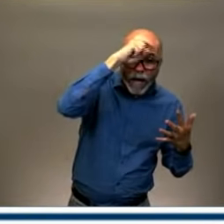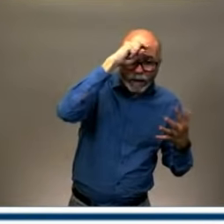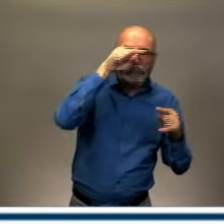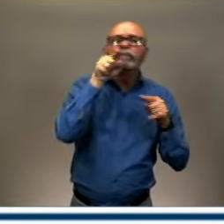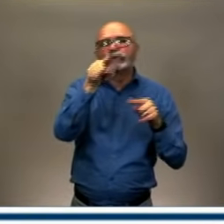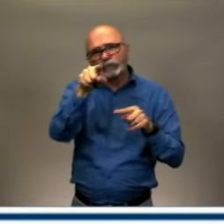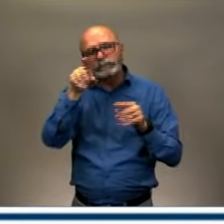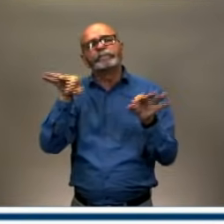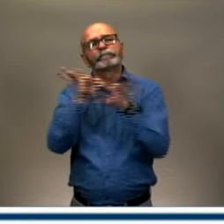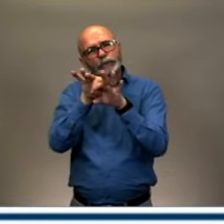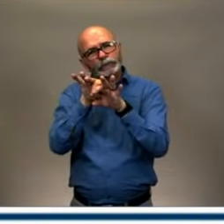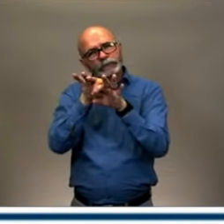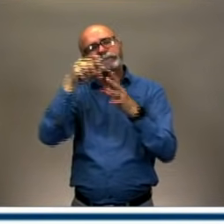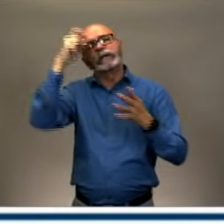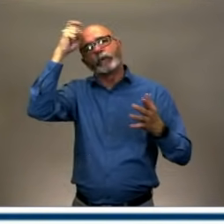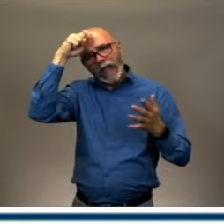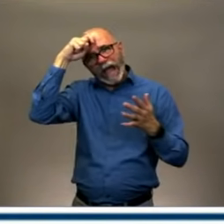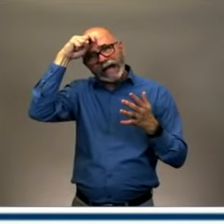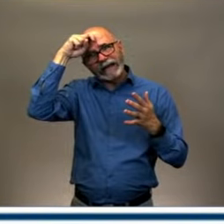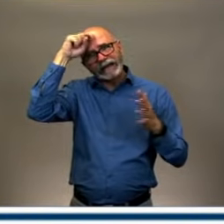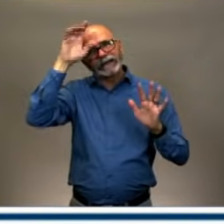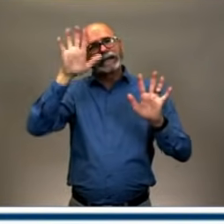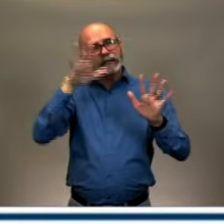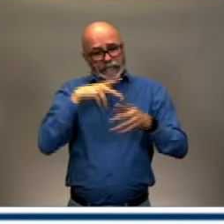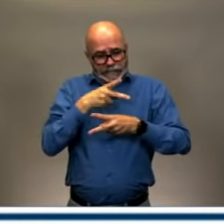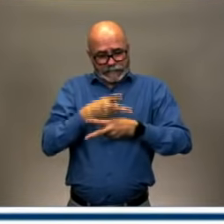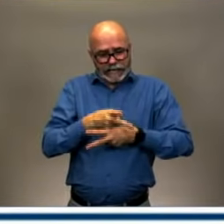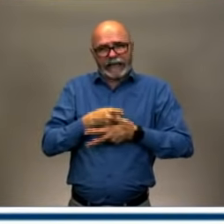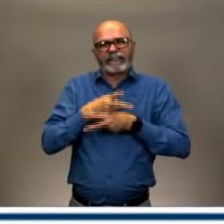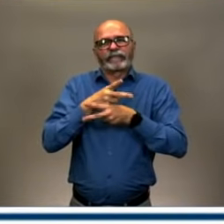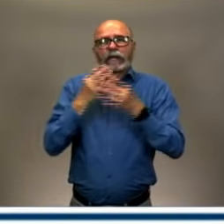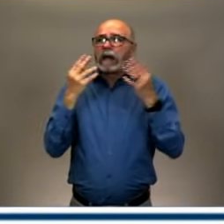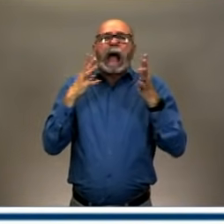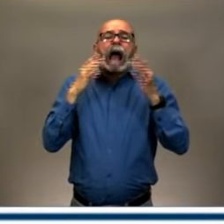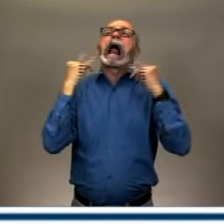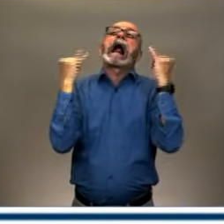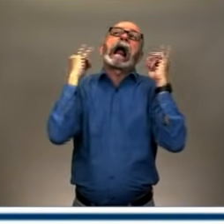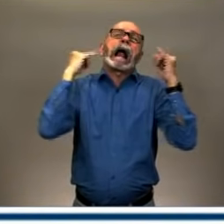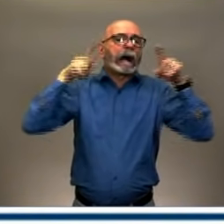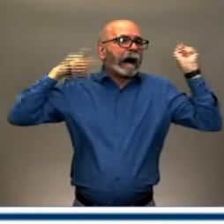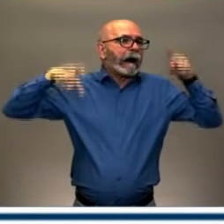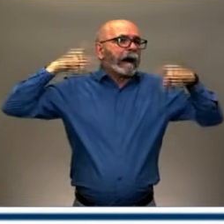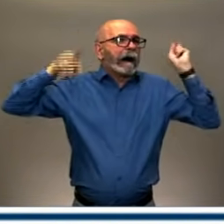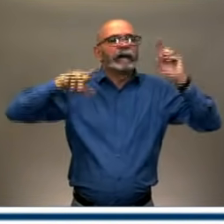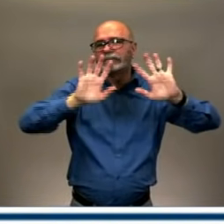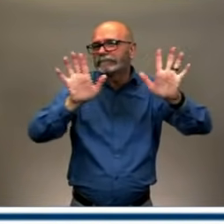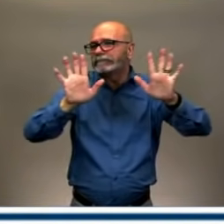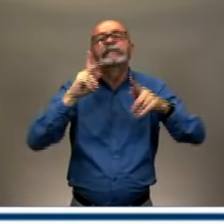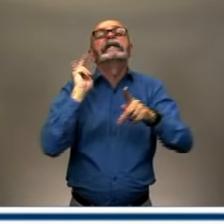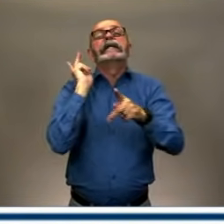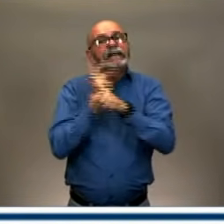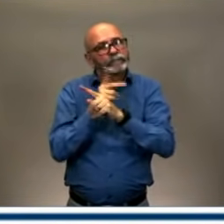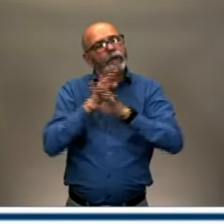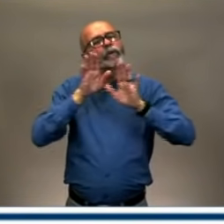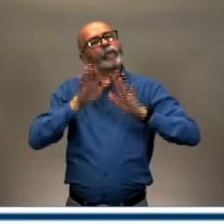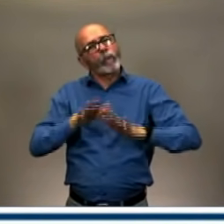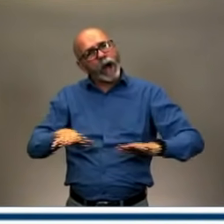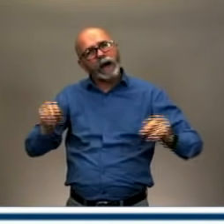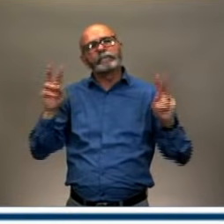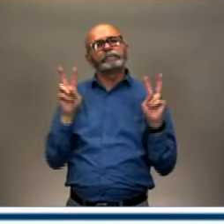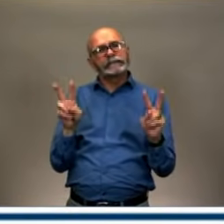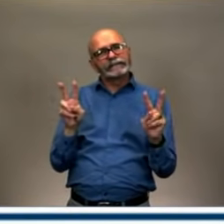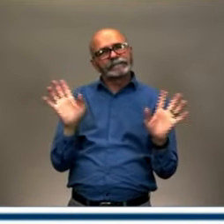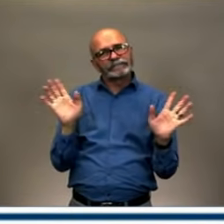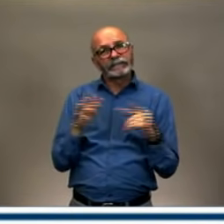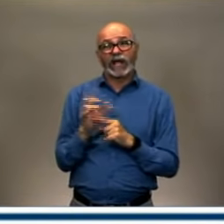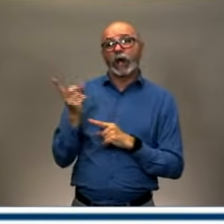to act out of a place of caution, but not fear. My colleague, Dr. Barrett, continues to say we have to live our lives. We